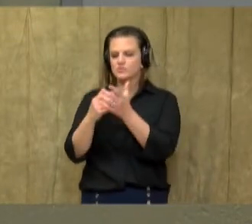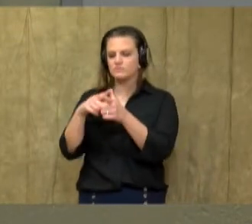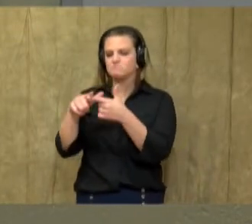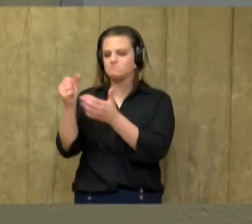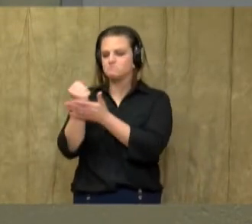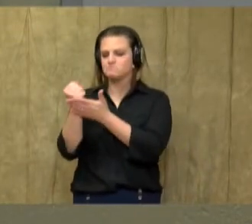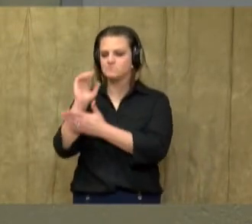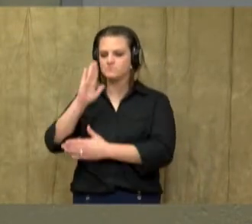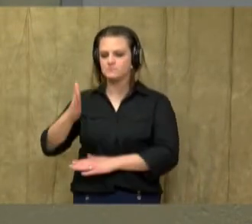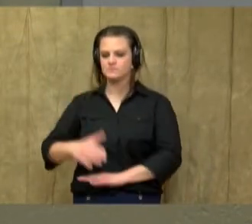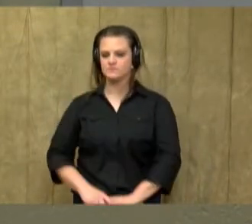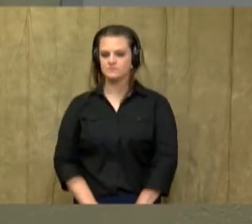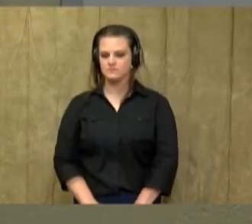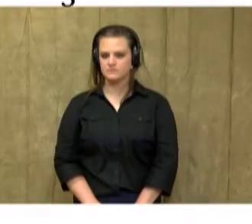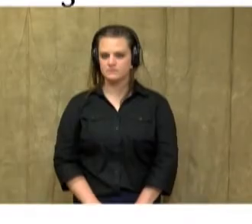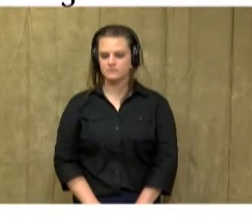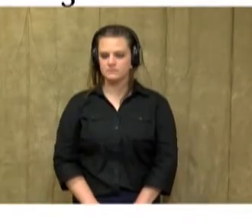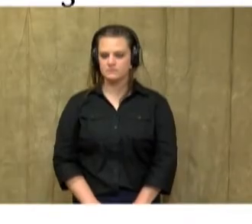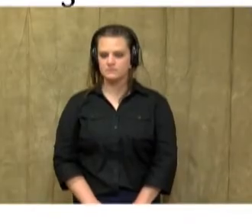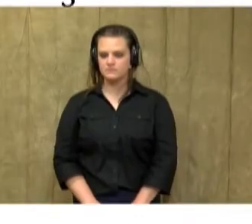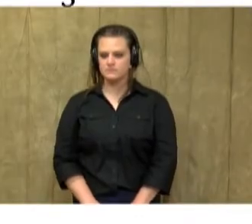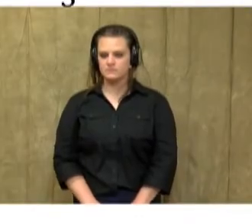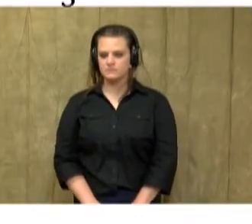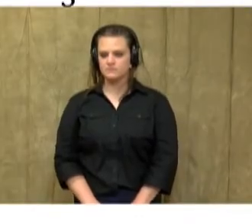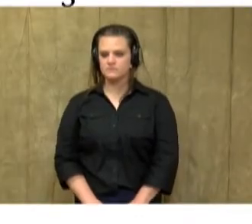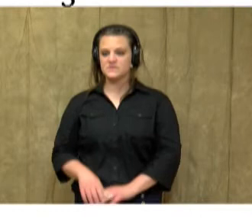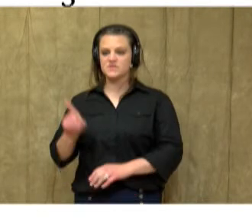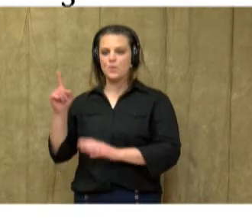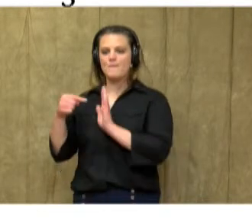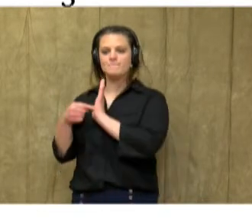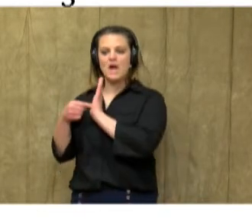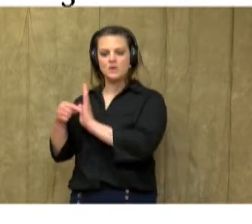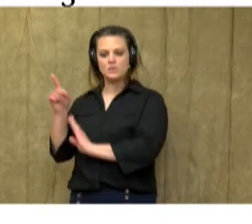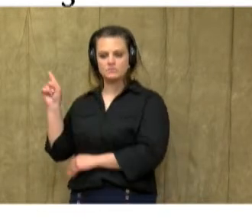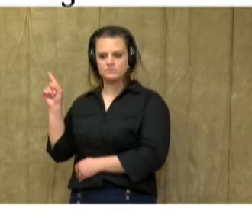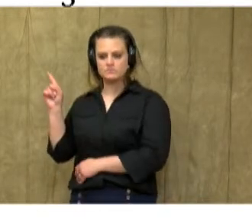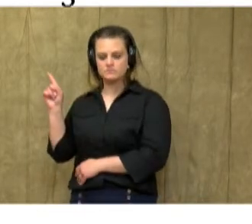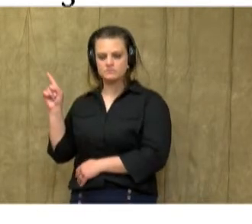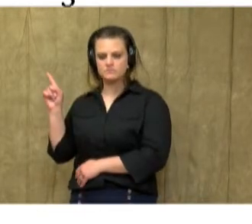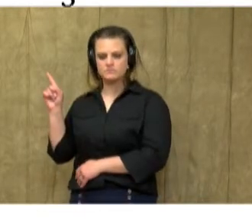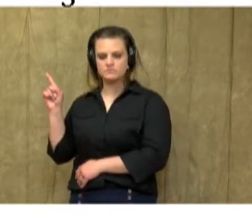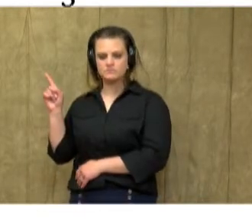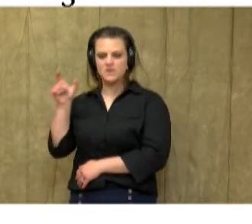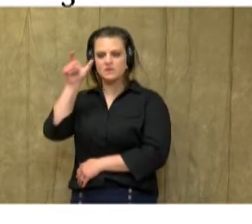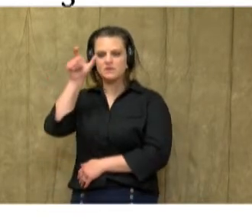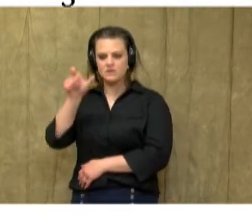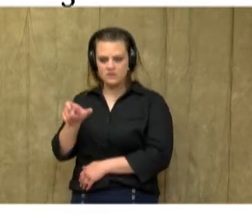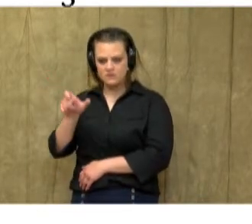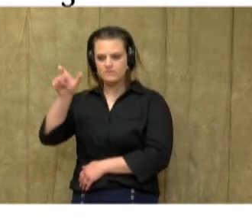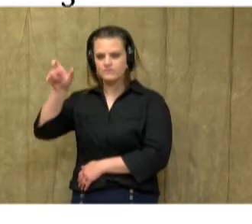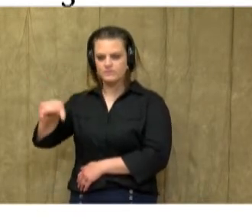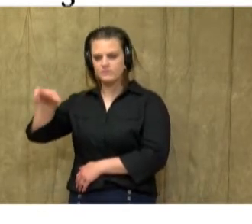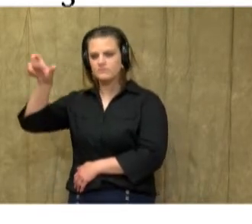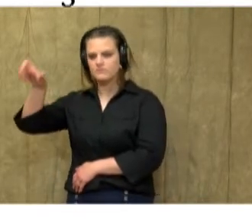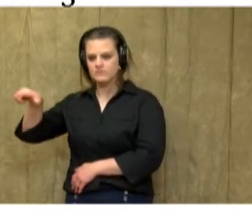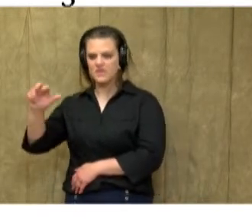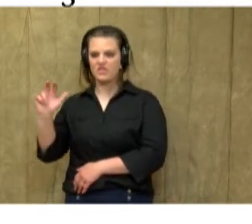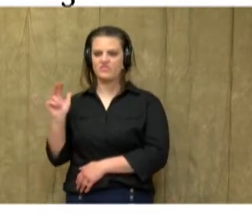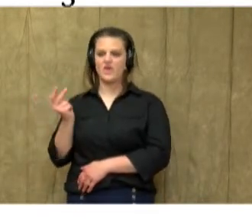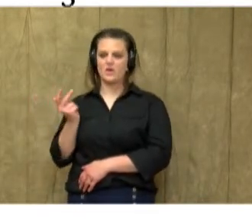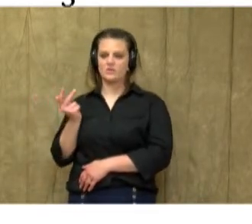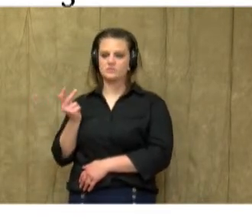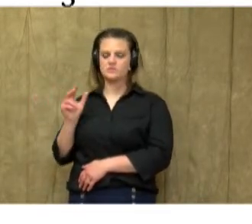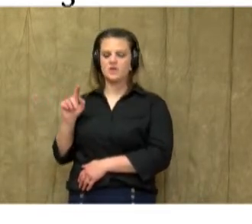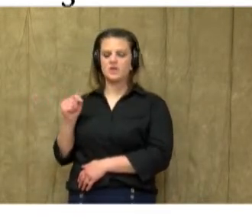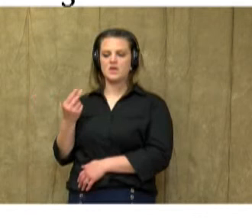model, and I broke it into thirds. Do you see right here? There's